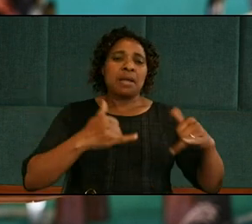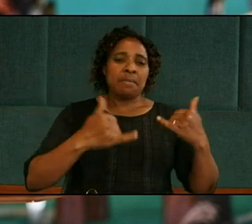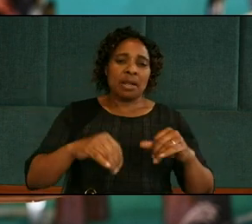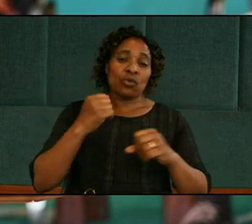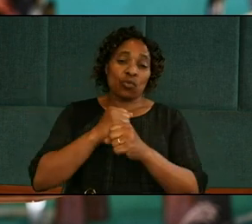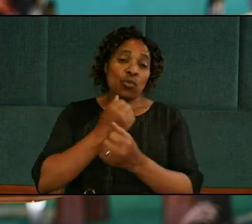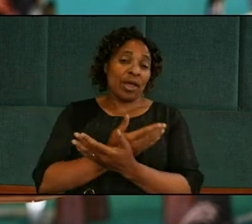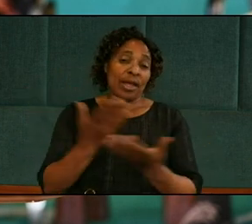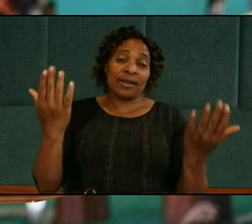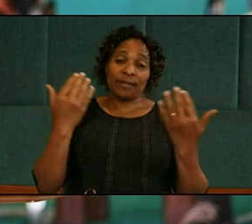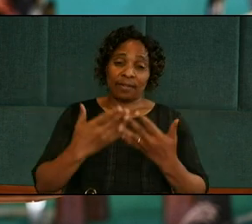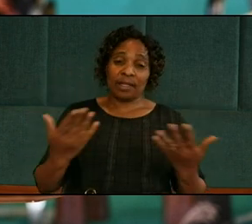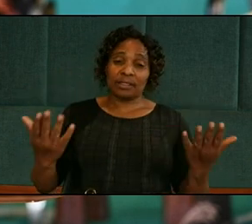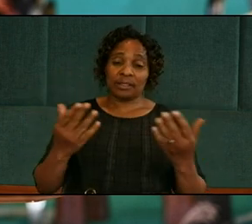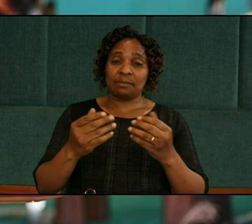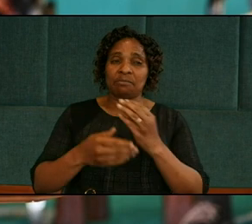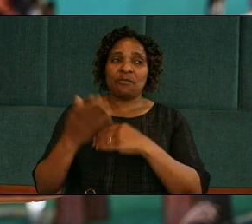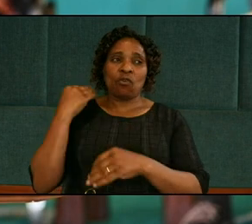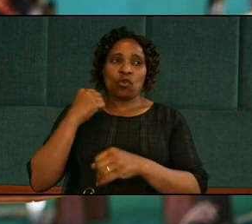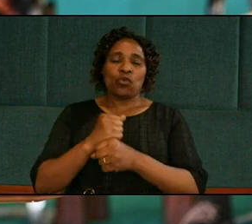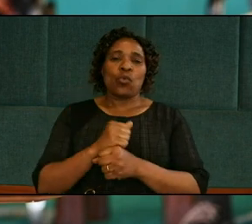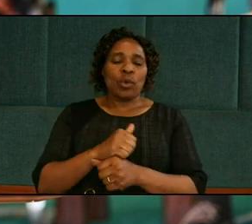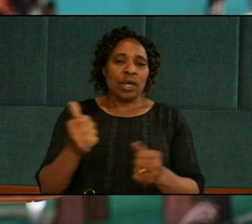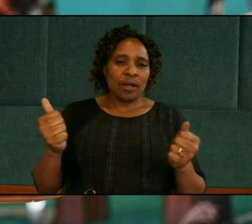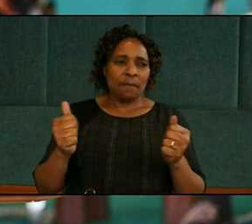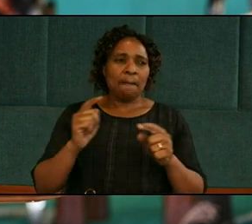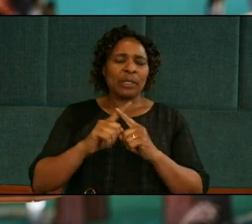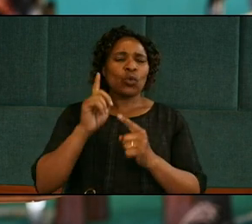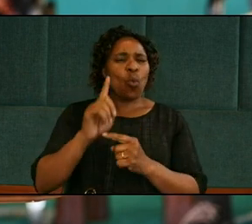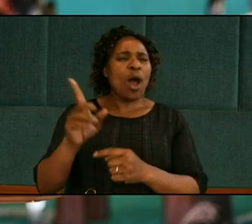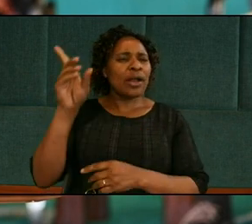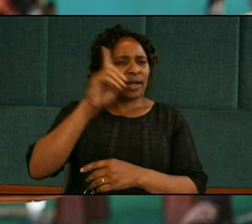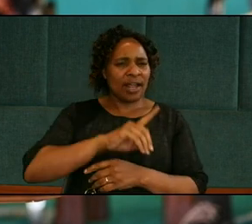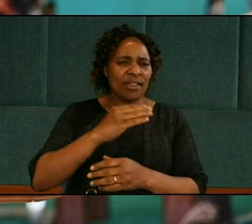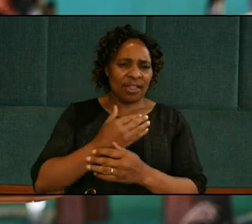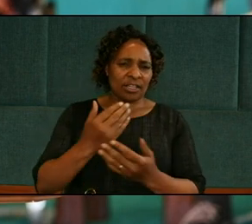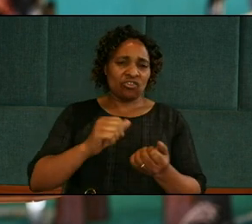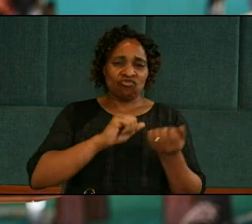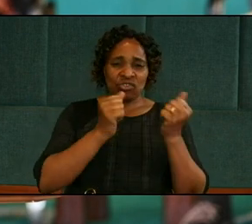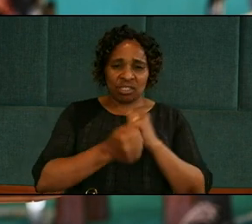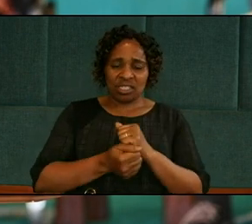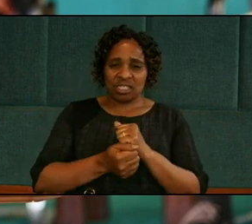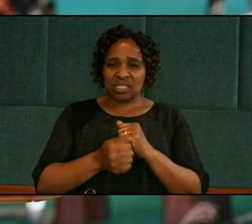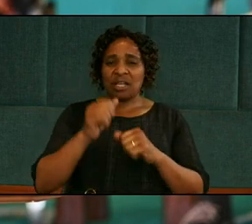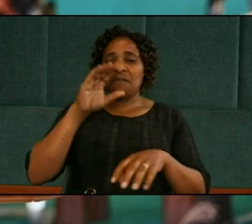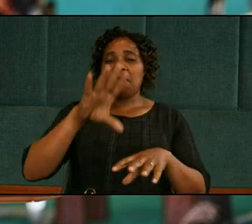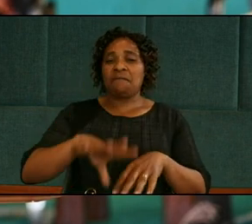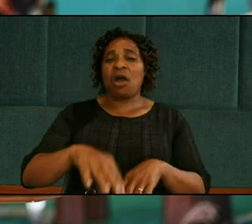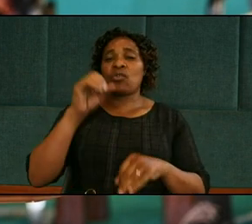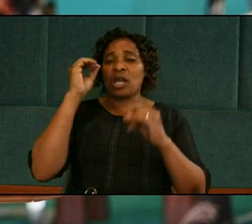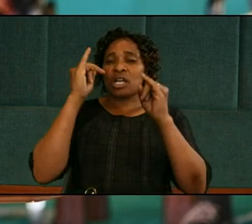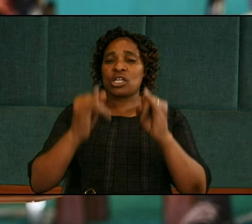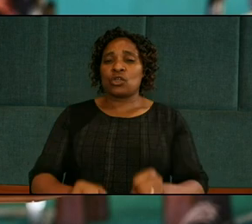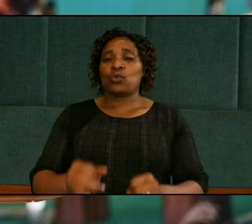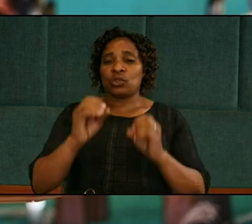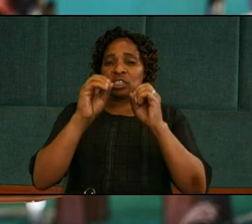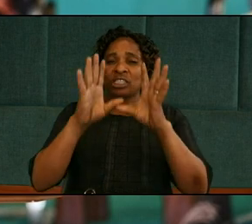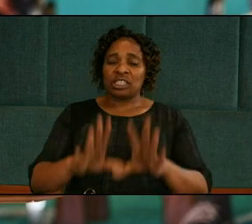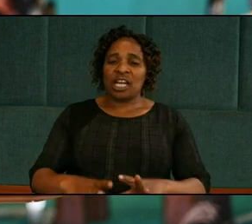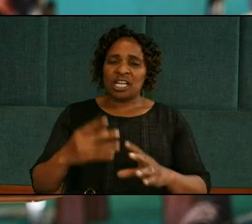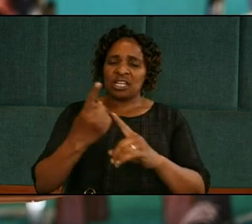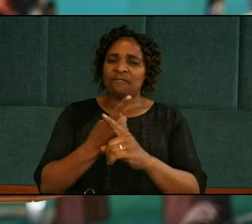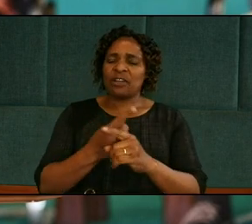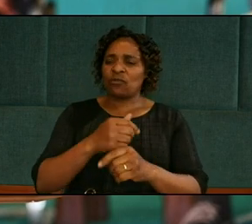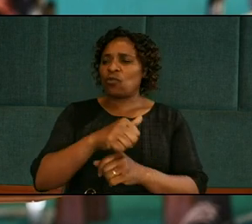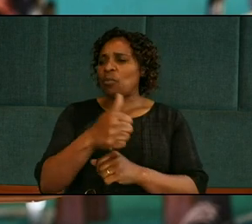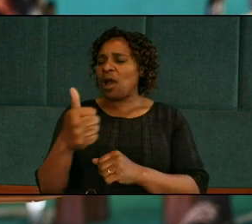that she could previously do. However, one day, things changed when she got a new teacher. And this teacher was different from the